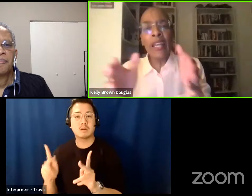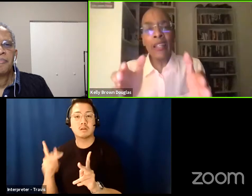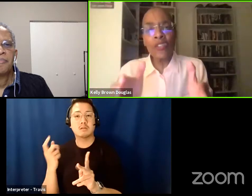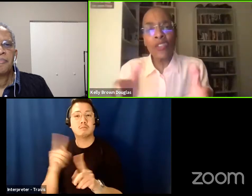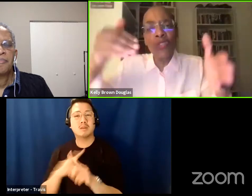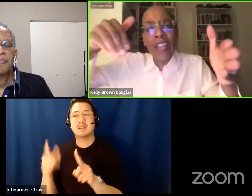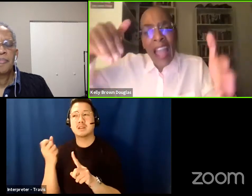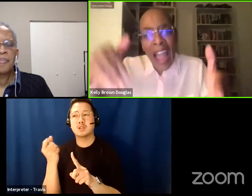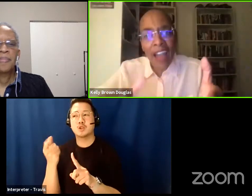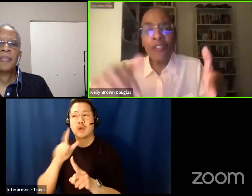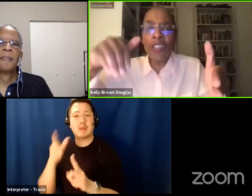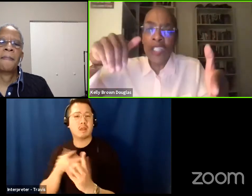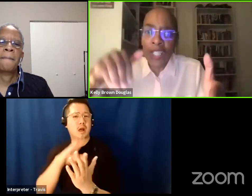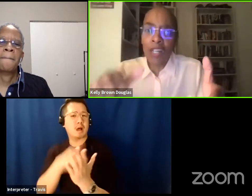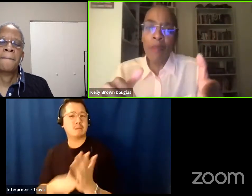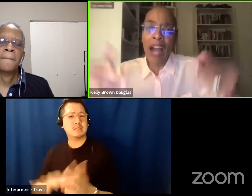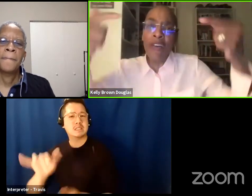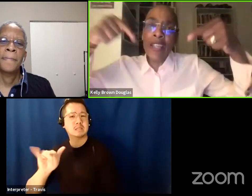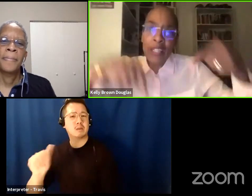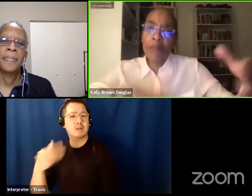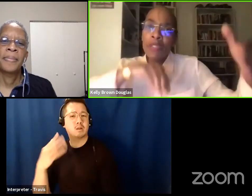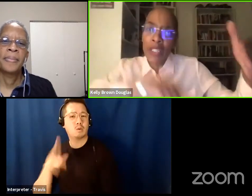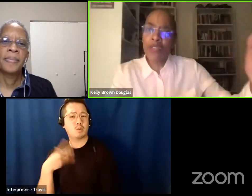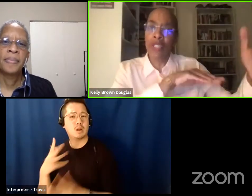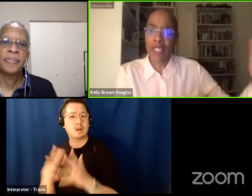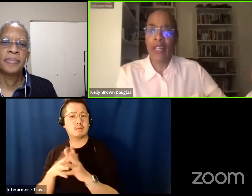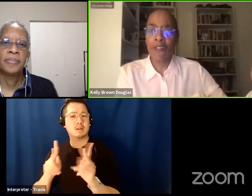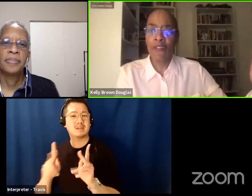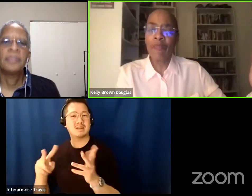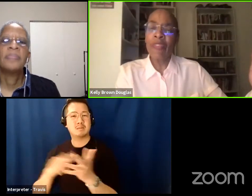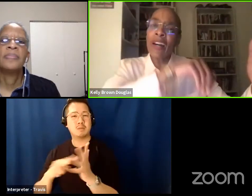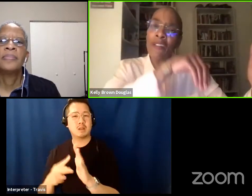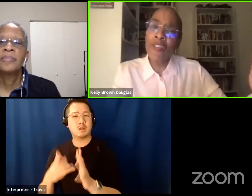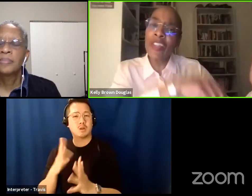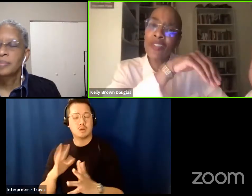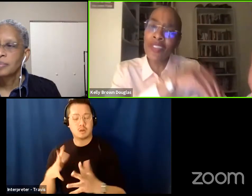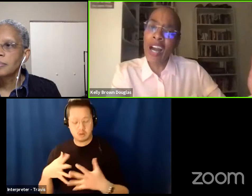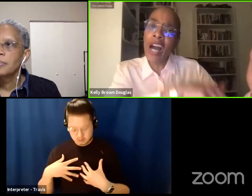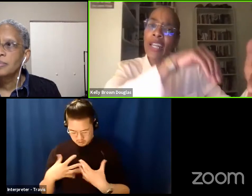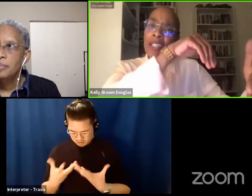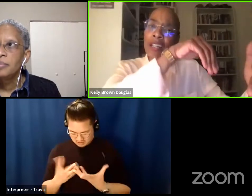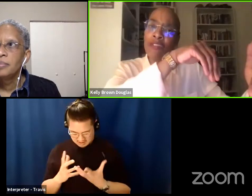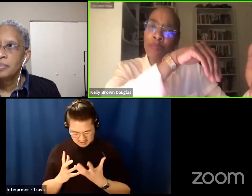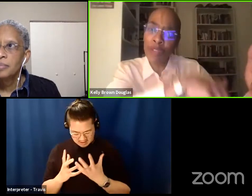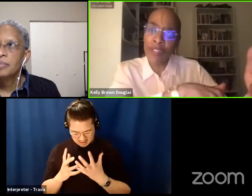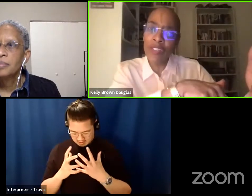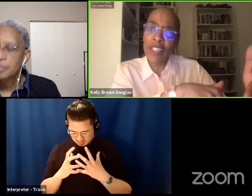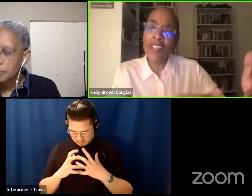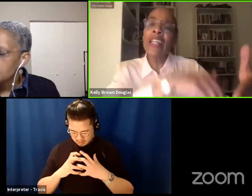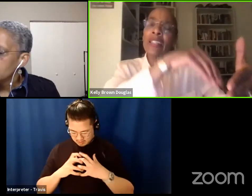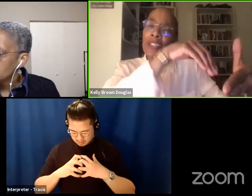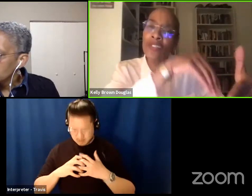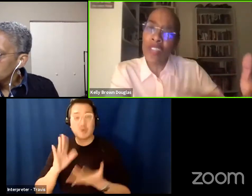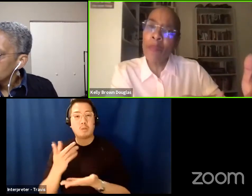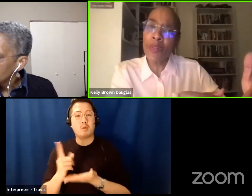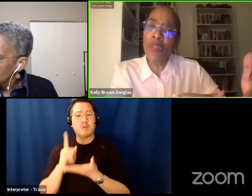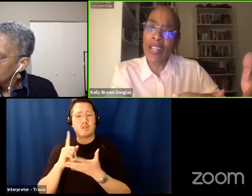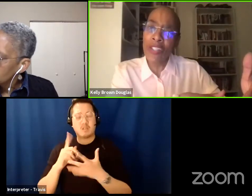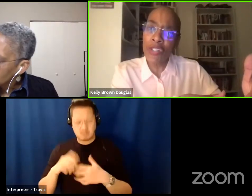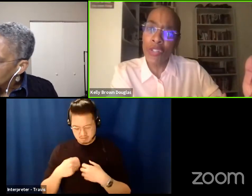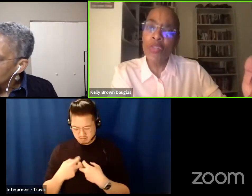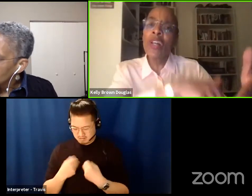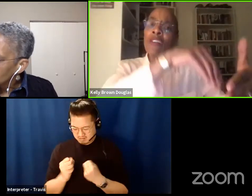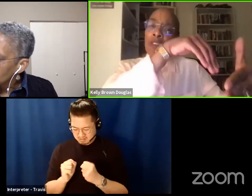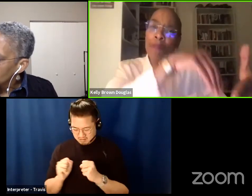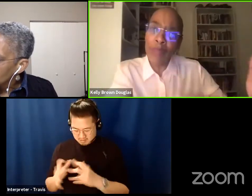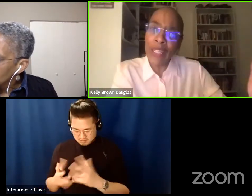them. And so you have to somehow empty yourself of this kind of privilege that